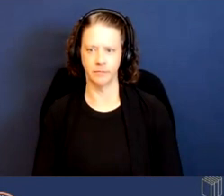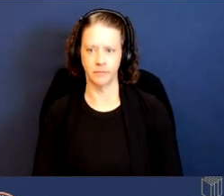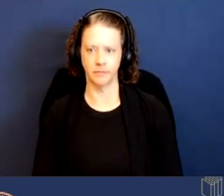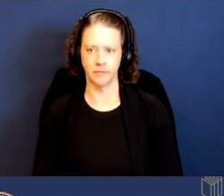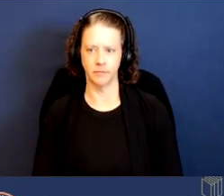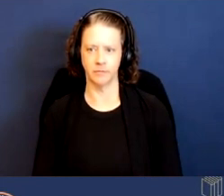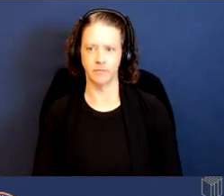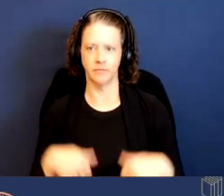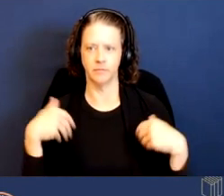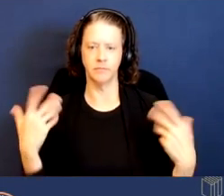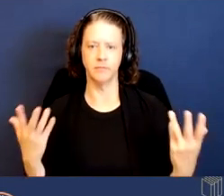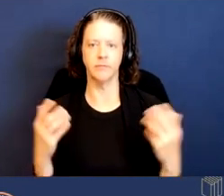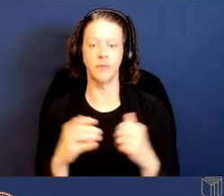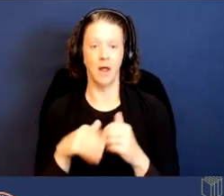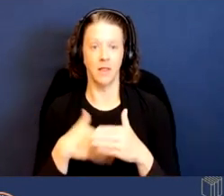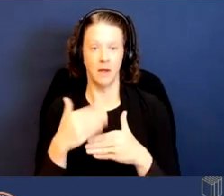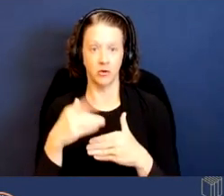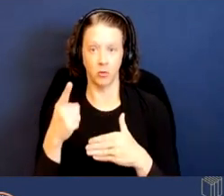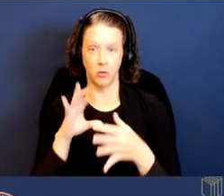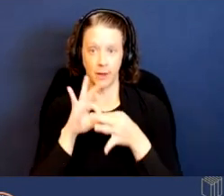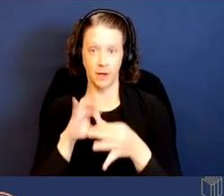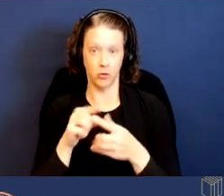the next one, Budget Act, includes